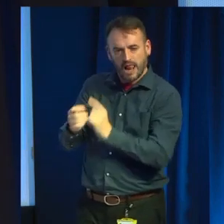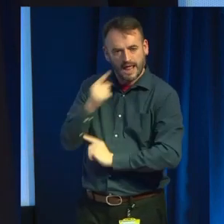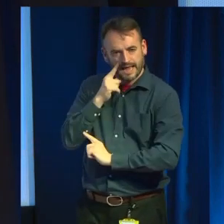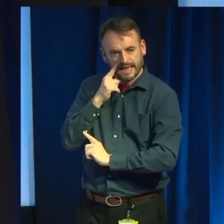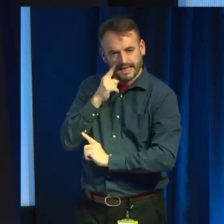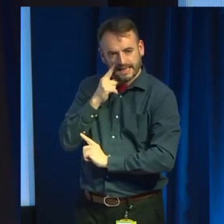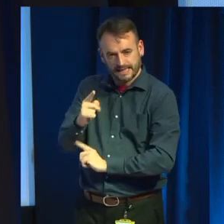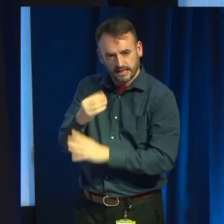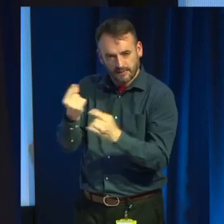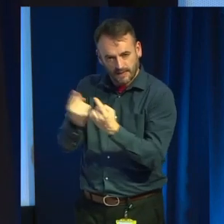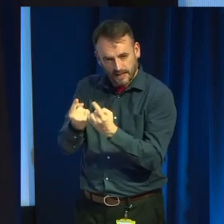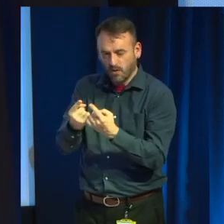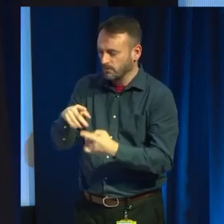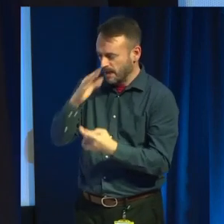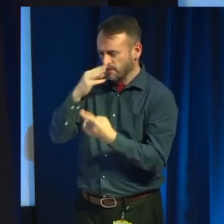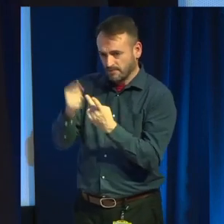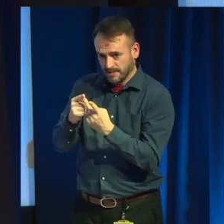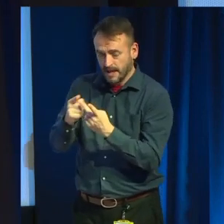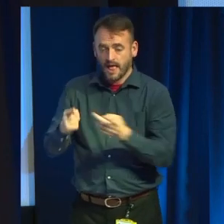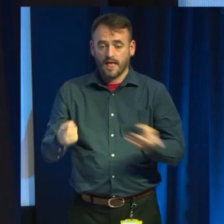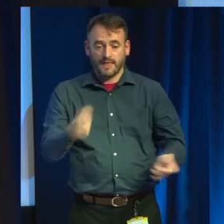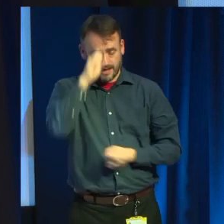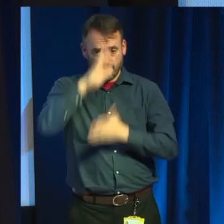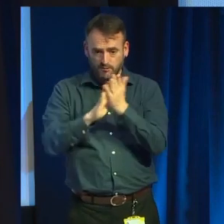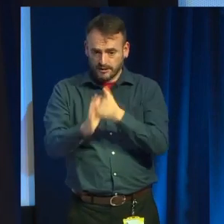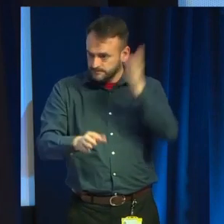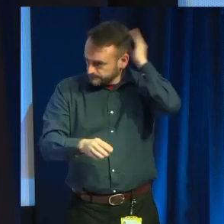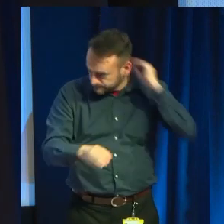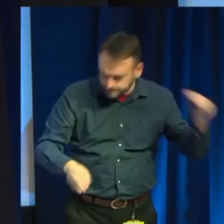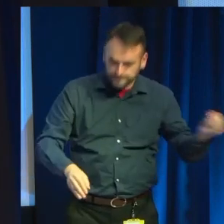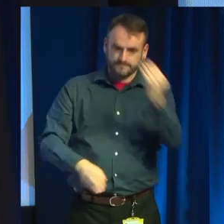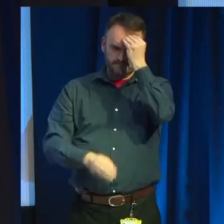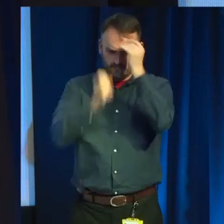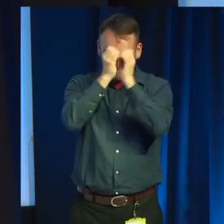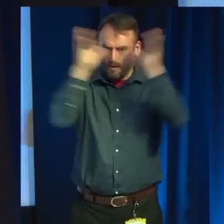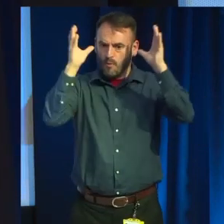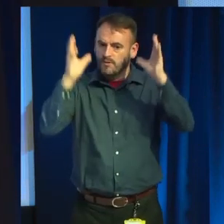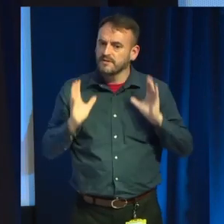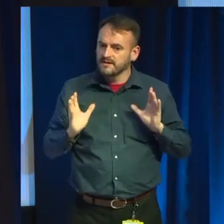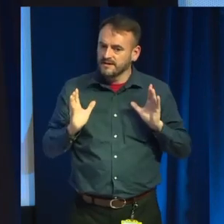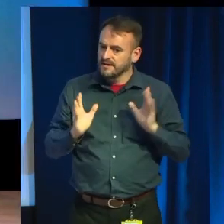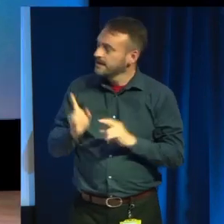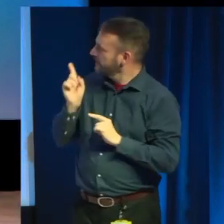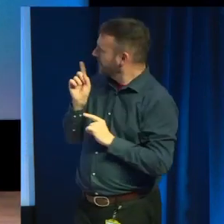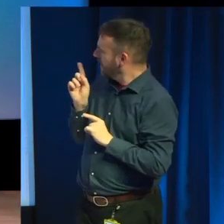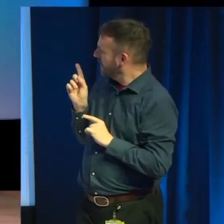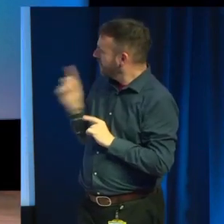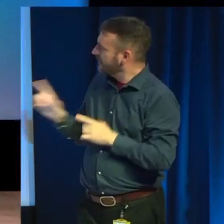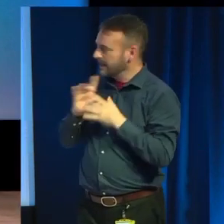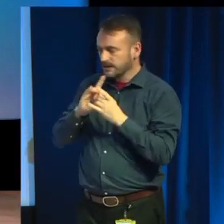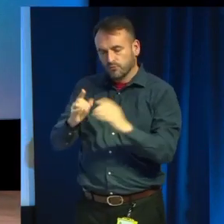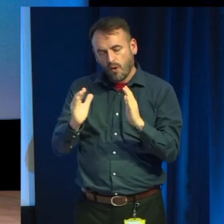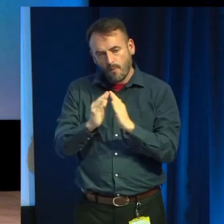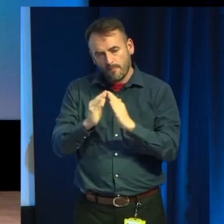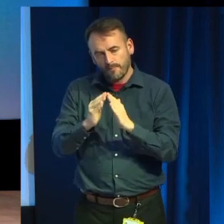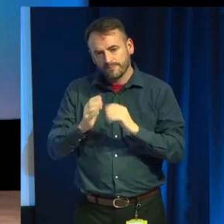back, and it just covers you fully. And this is what I wanted to talk about. This is what's close for me to home here. It was wrapped